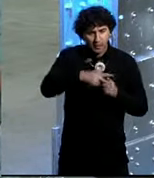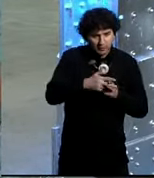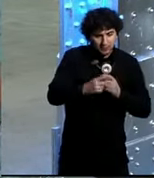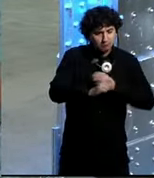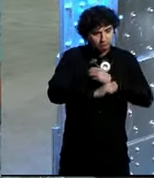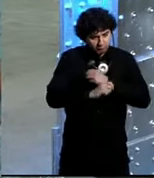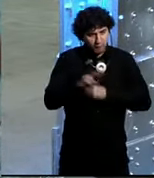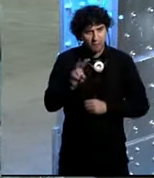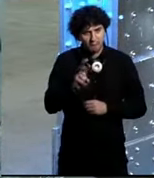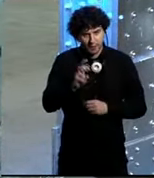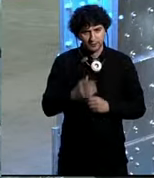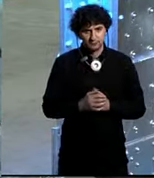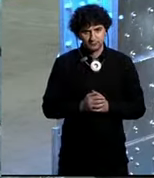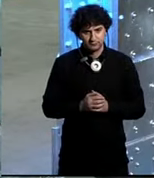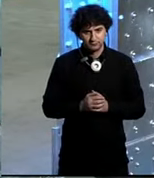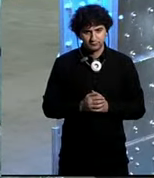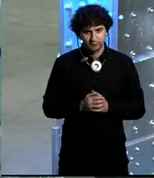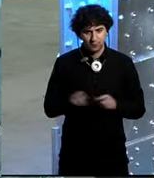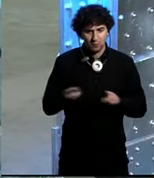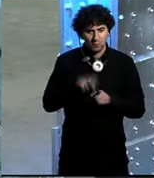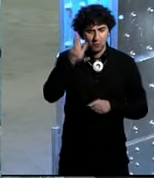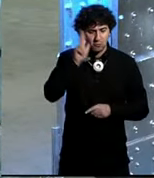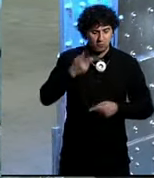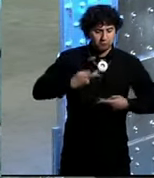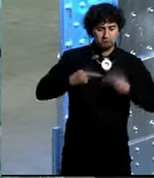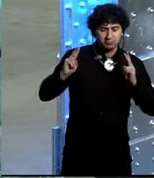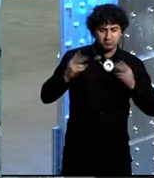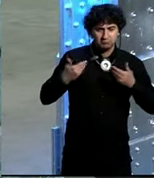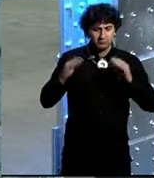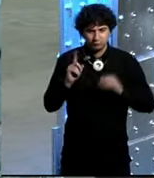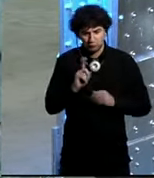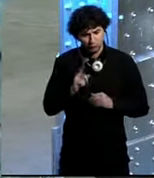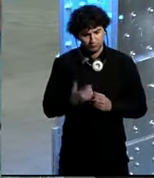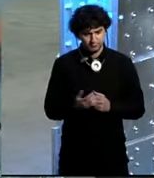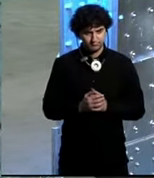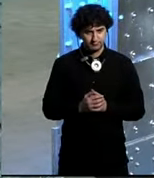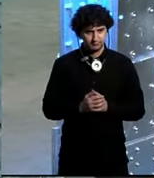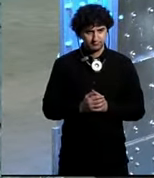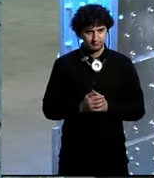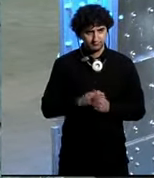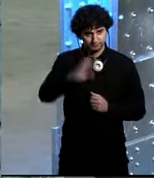a tool and as a strategy. I don't think they can afford not taking it into consideration.